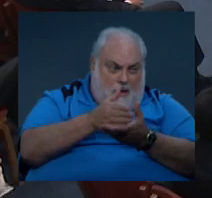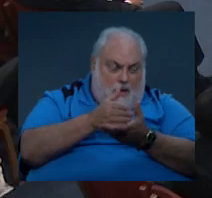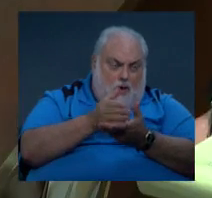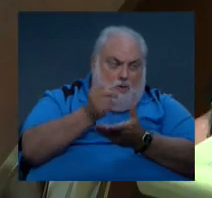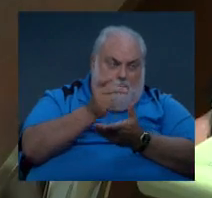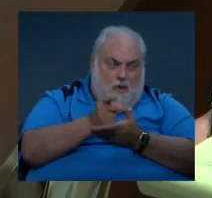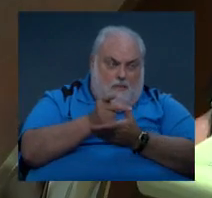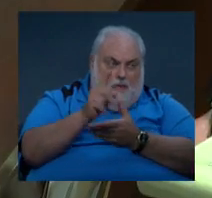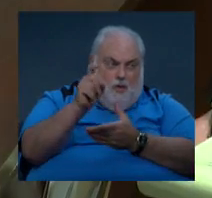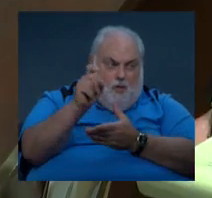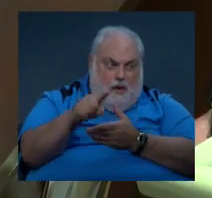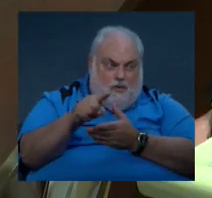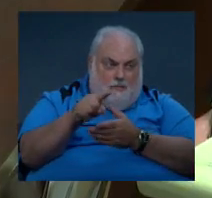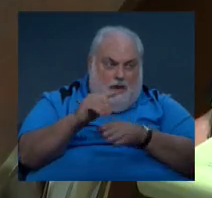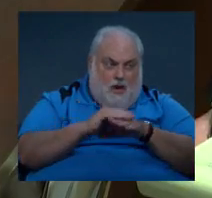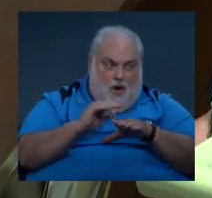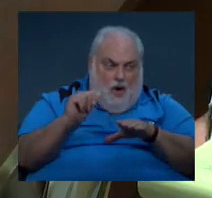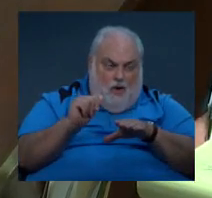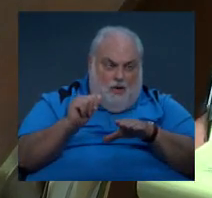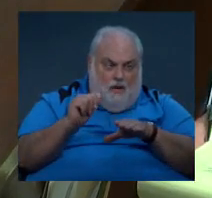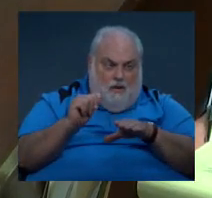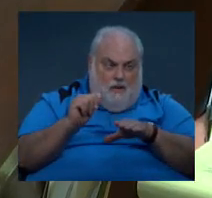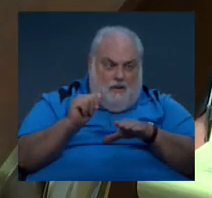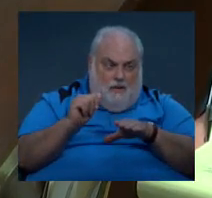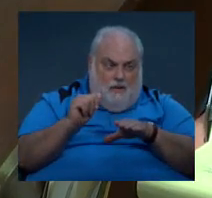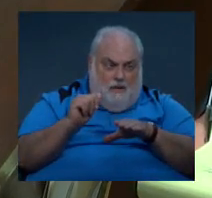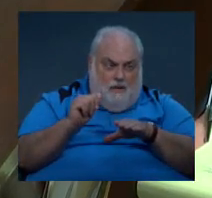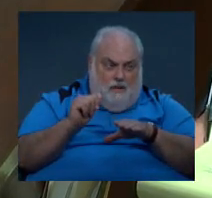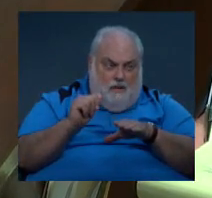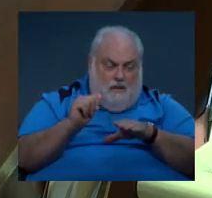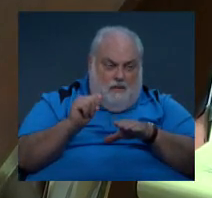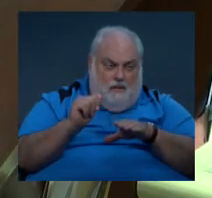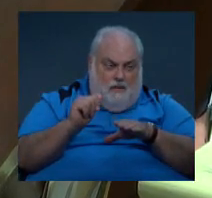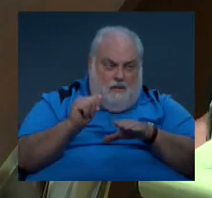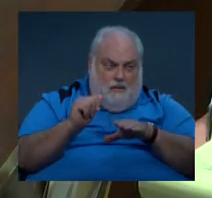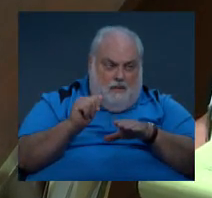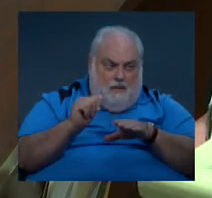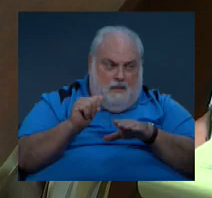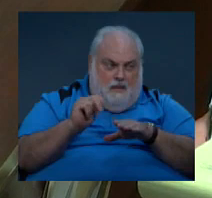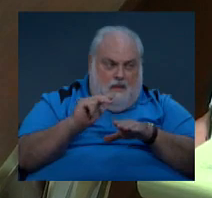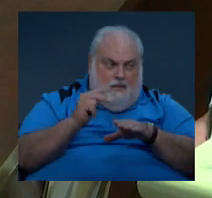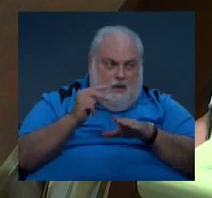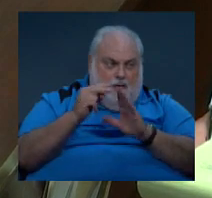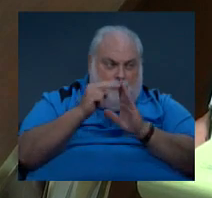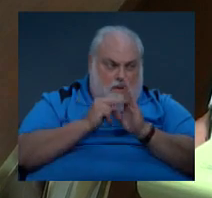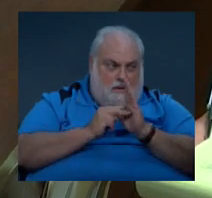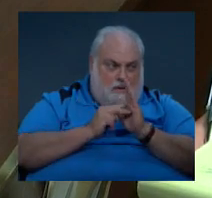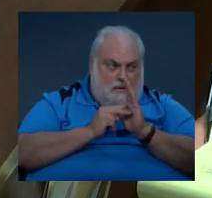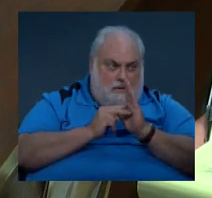approved the question being called. Right. And then I went to the third reading. Yeah.